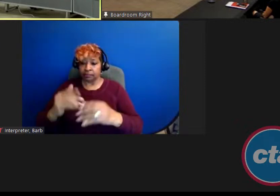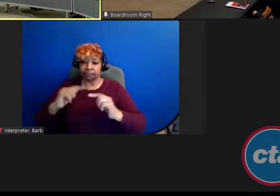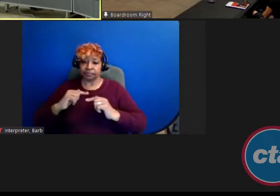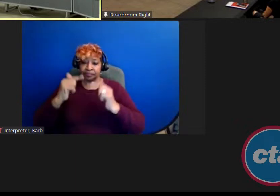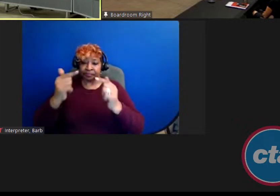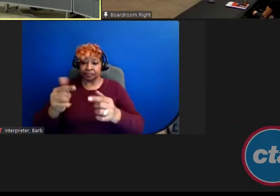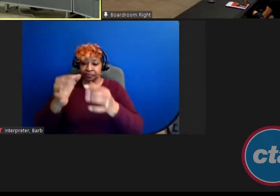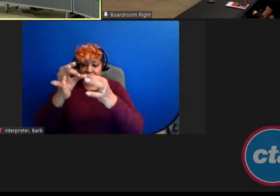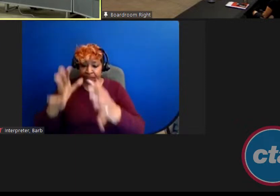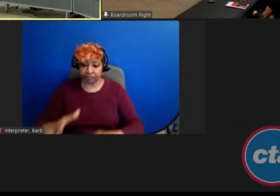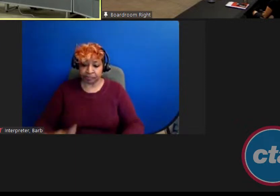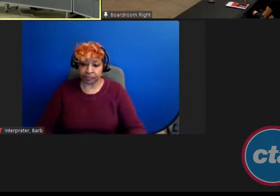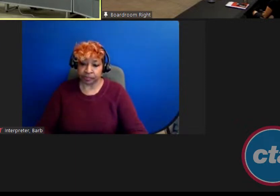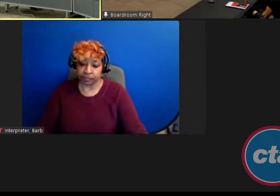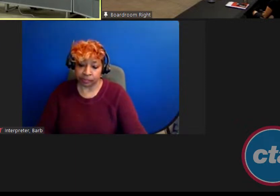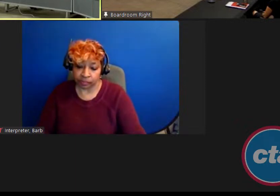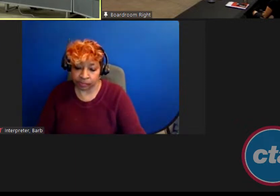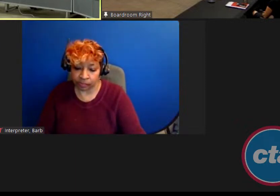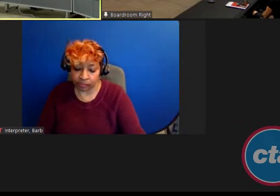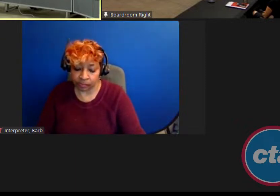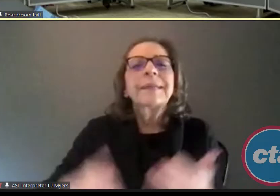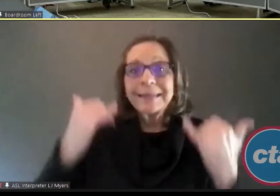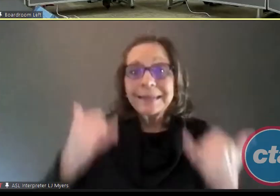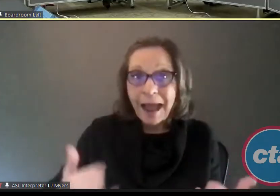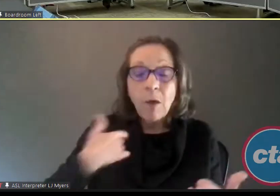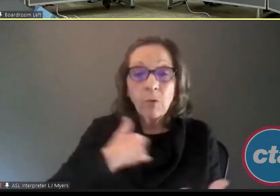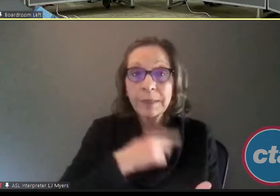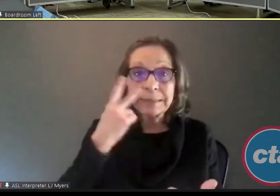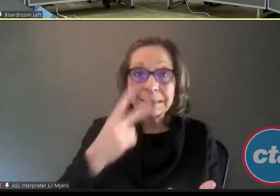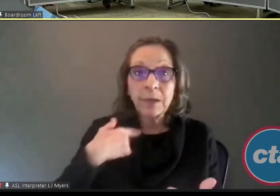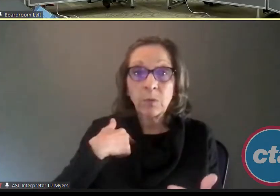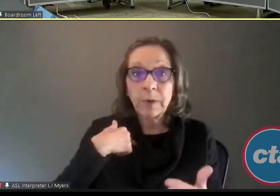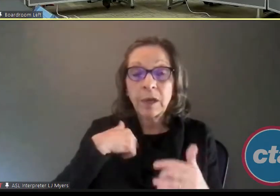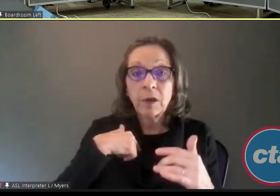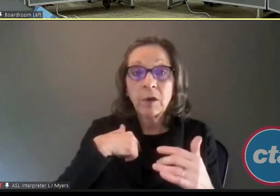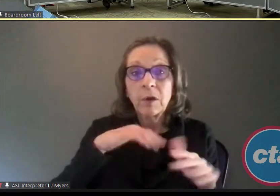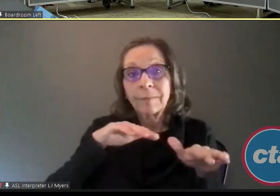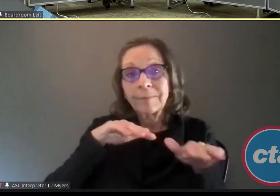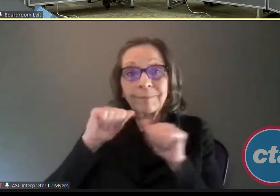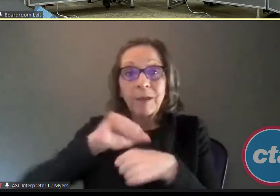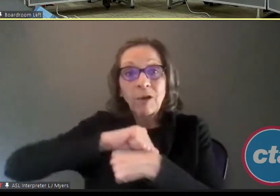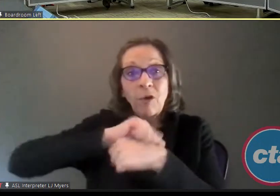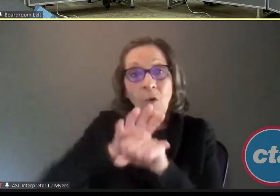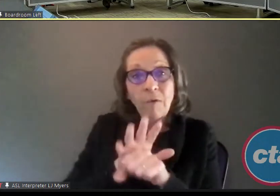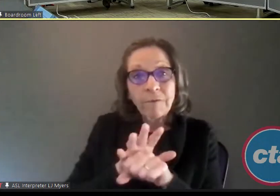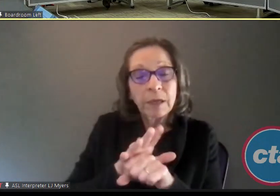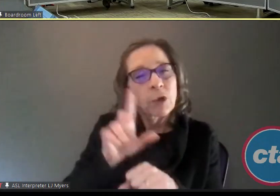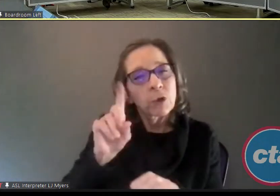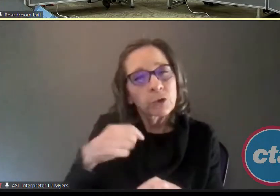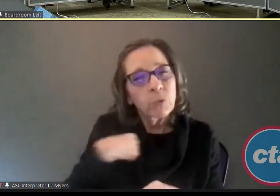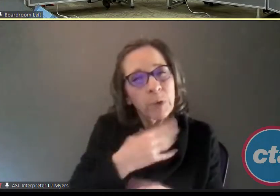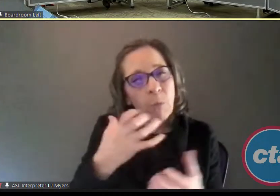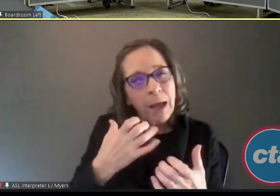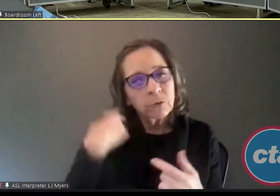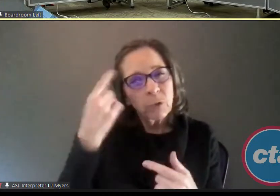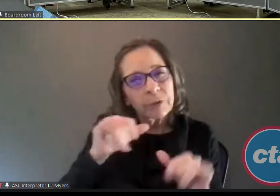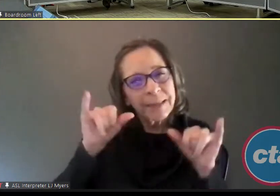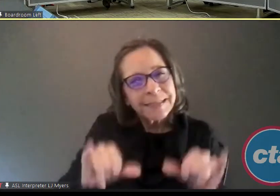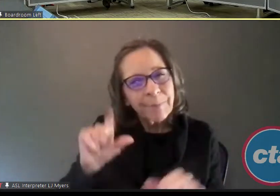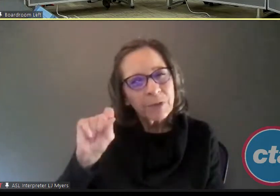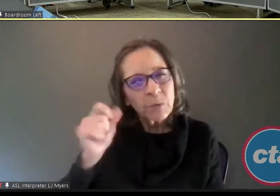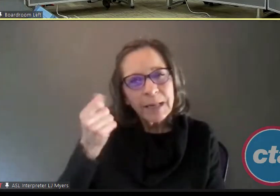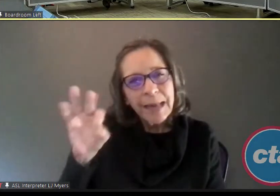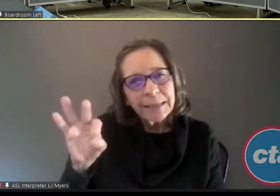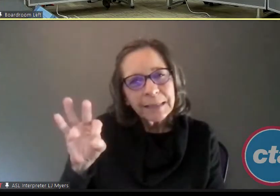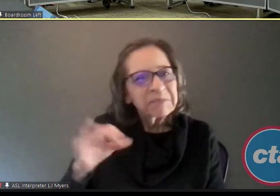And we're looking at now coming out of the COVID. And when we come out of the COVID, do we want to look like we looked at 2019? I think what we're